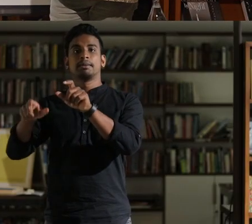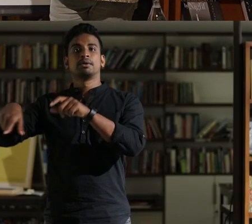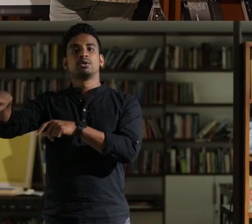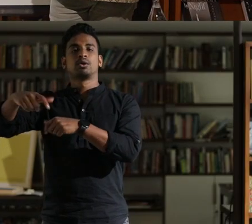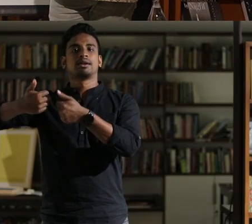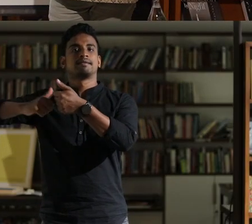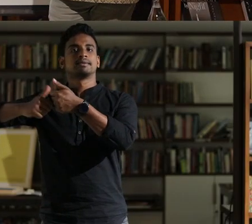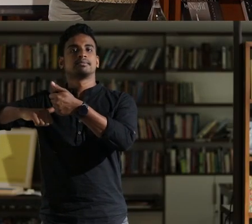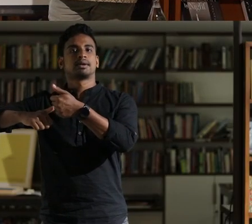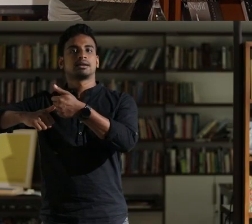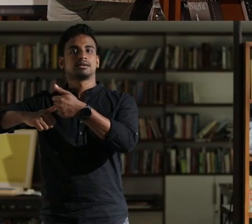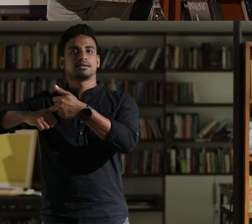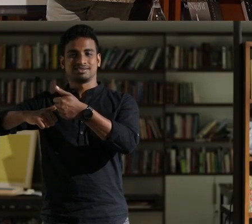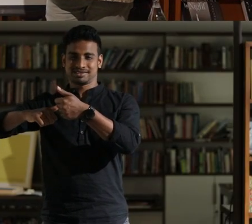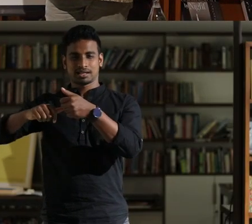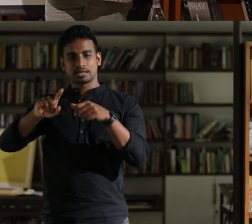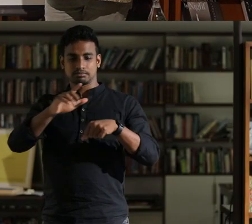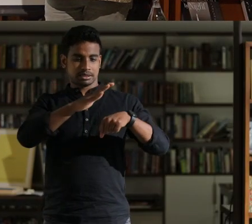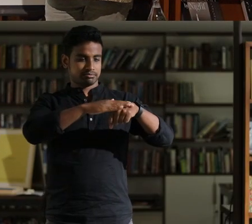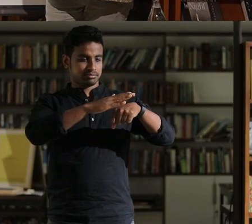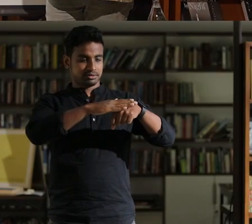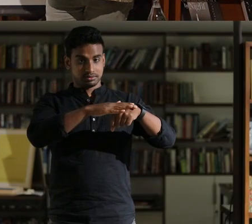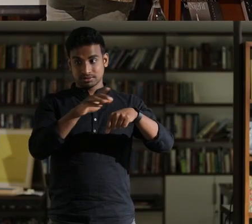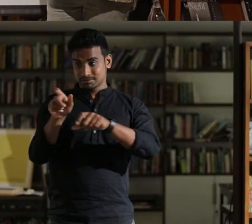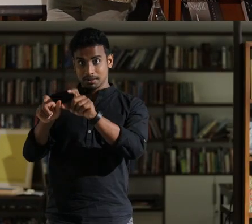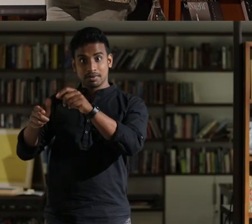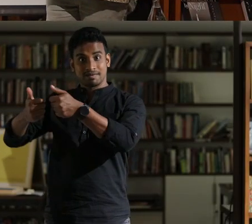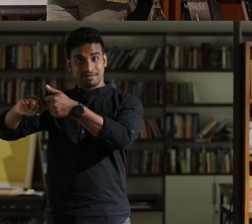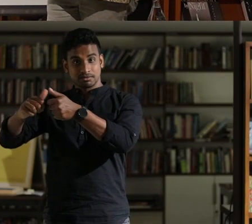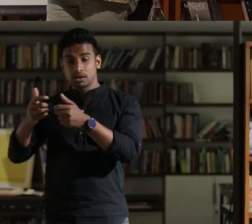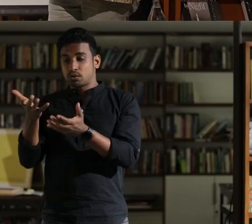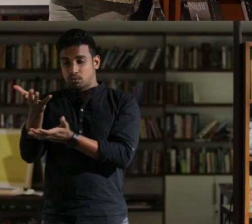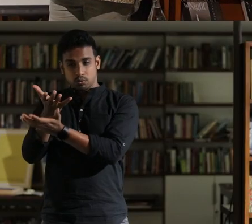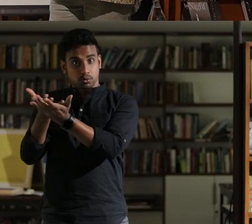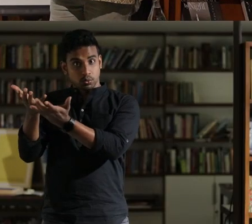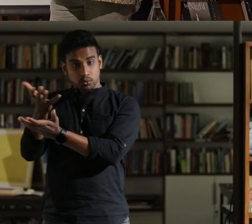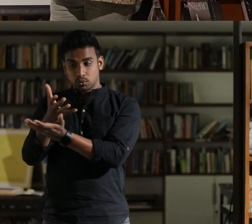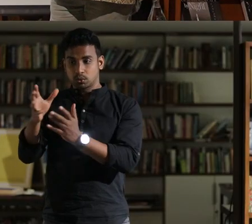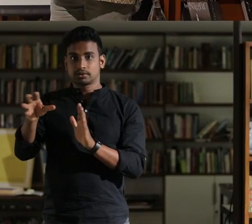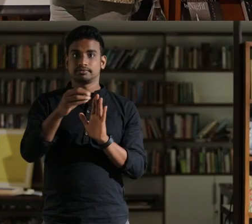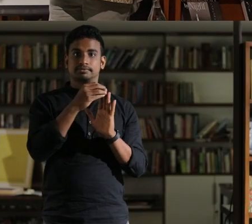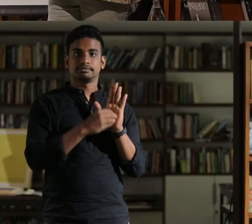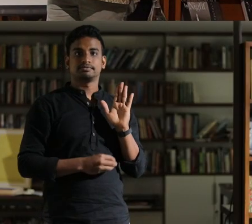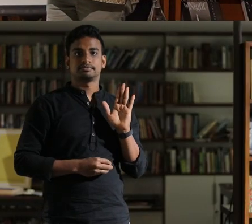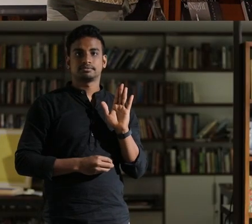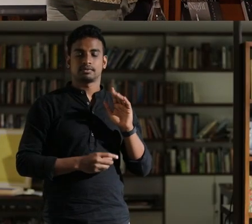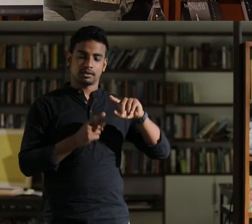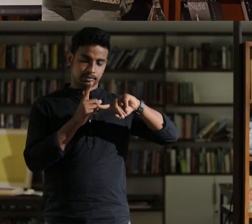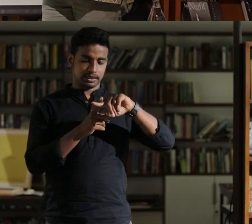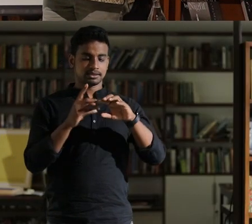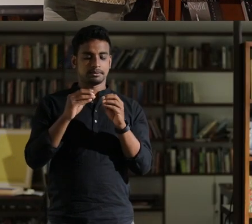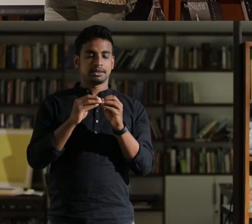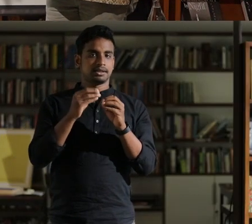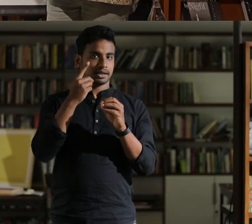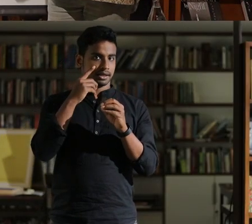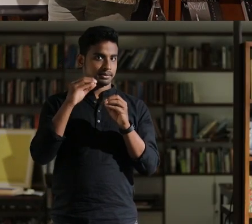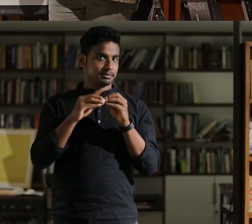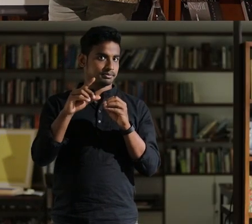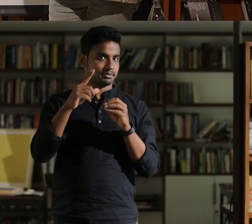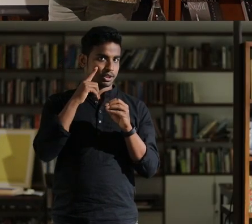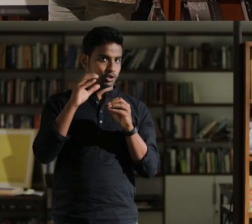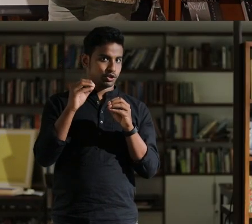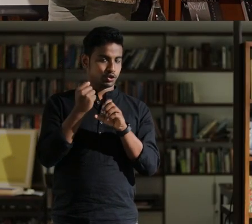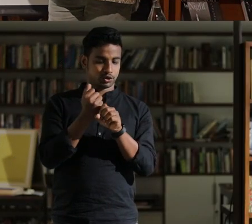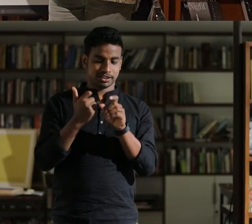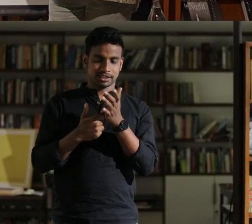through people talking about an experience. There will also be a bibliography at the end. But without this, we don't take it in, because